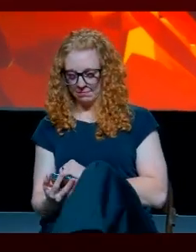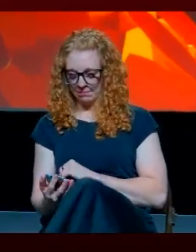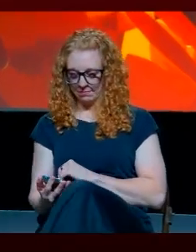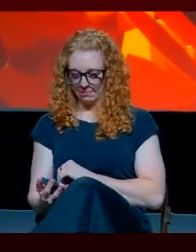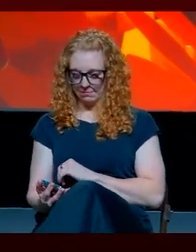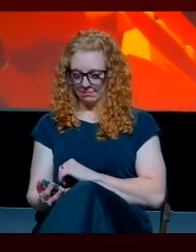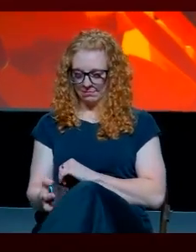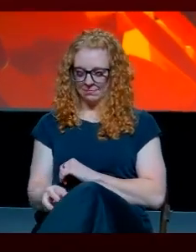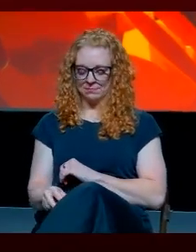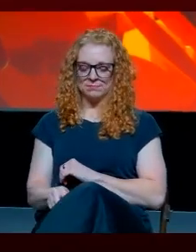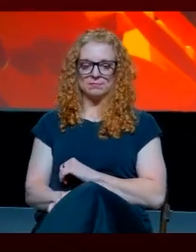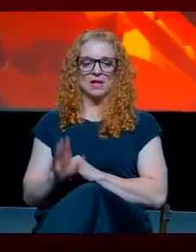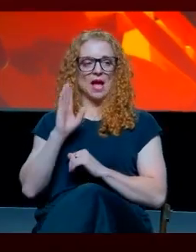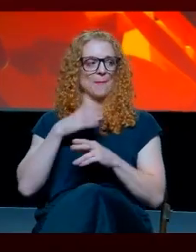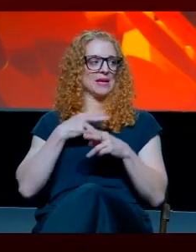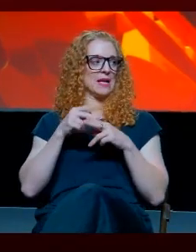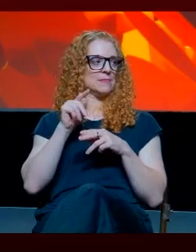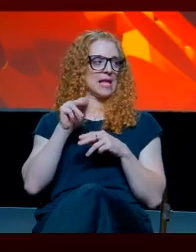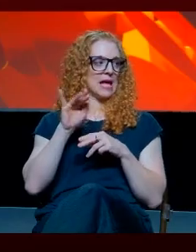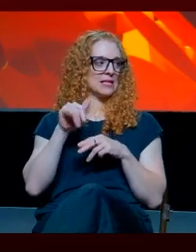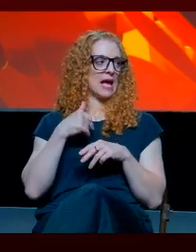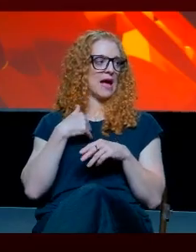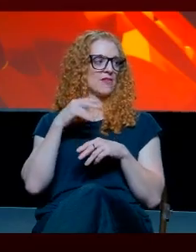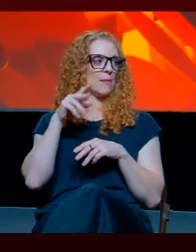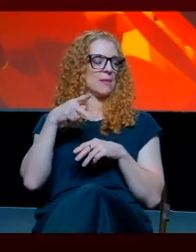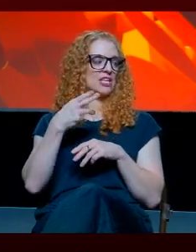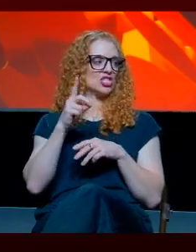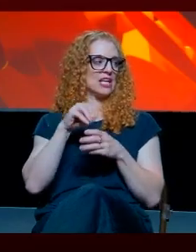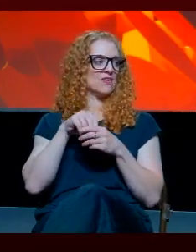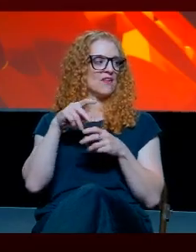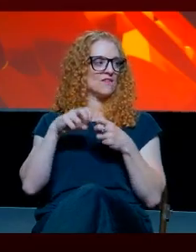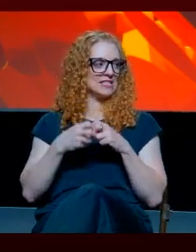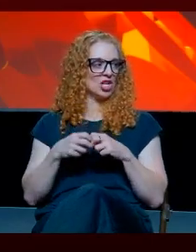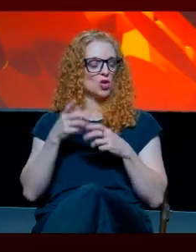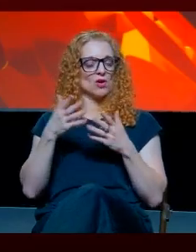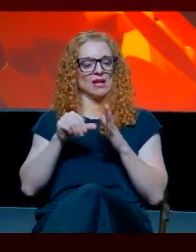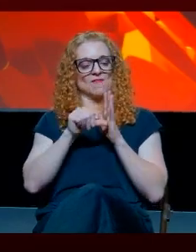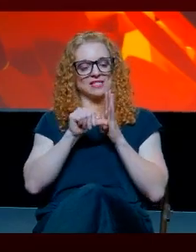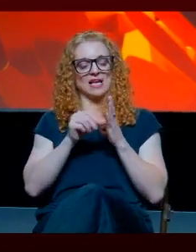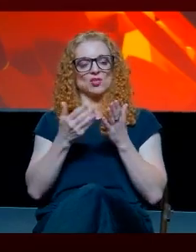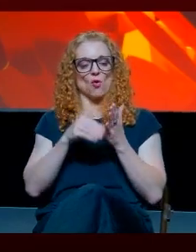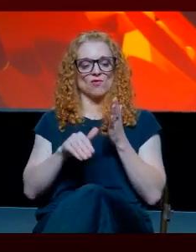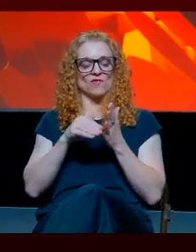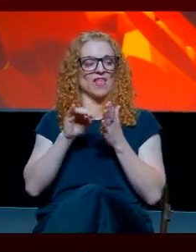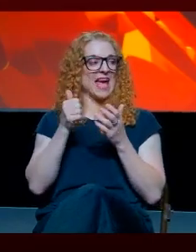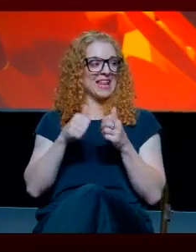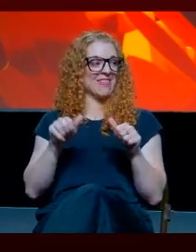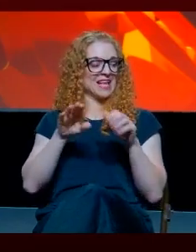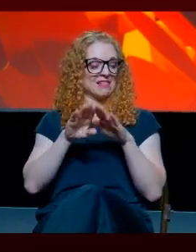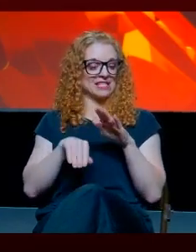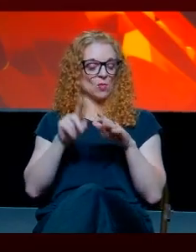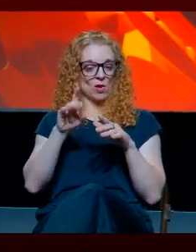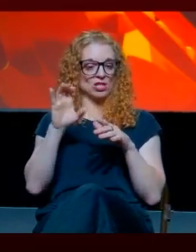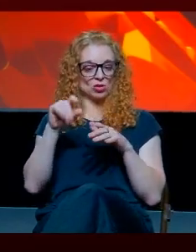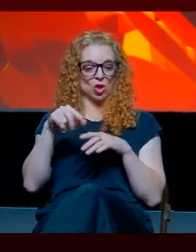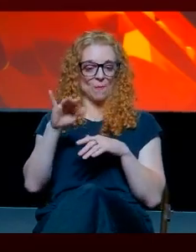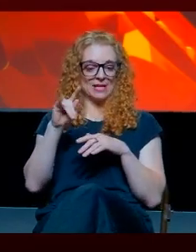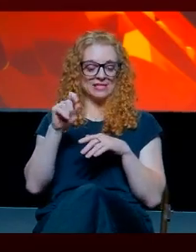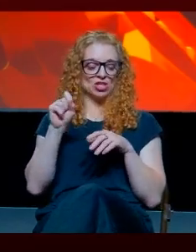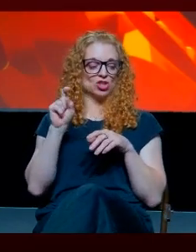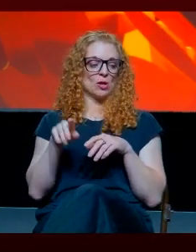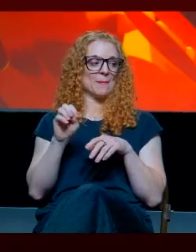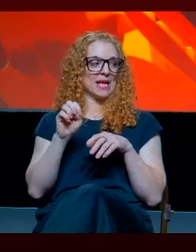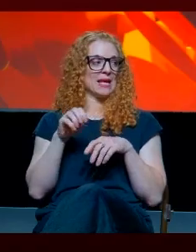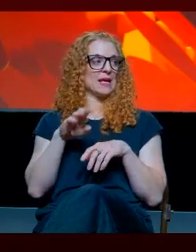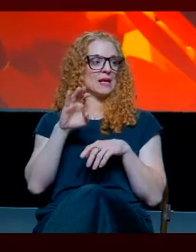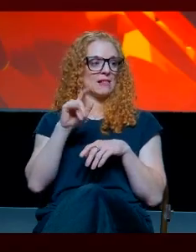Hi, my name is Tanya. I have a PhD in physics. You emphasized over and over that anything less than 100 qubits should be